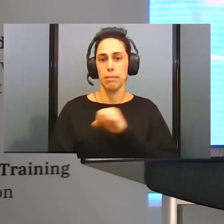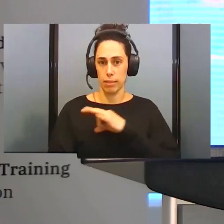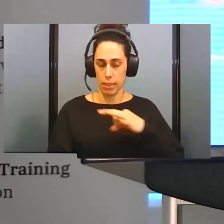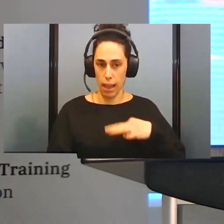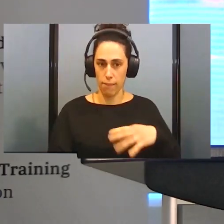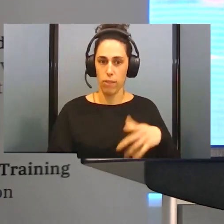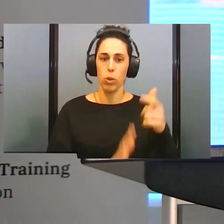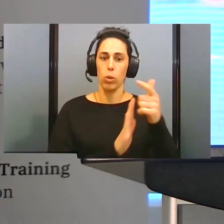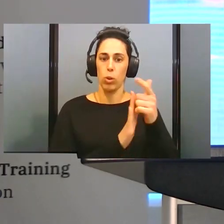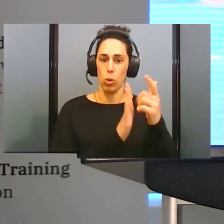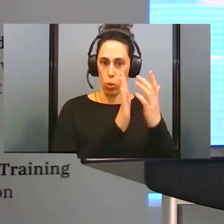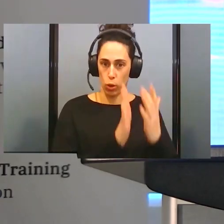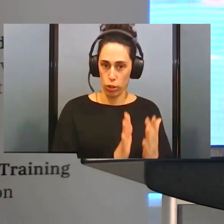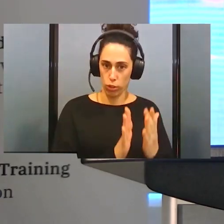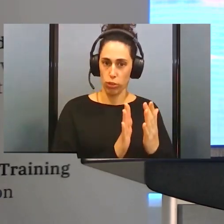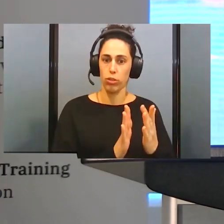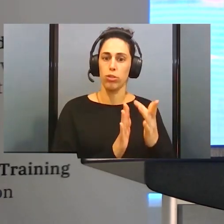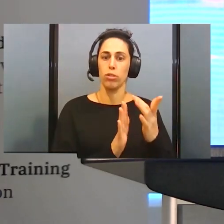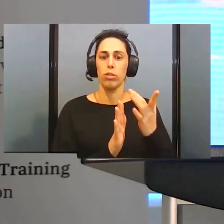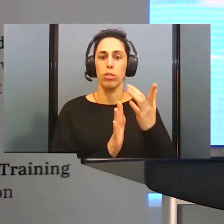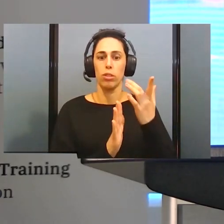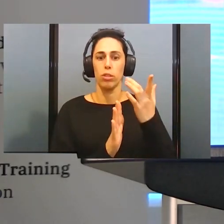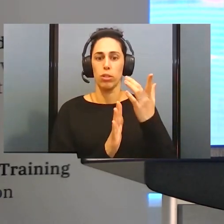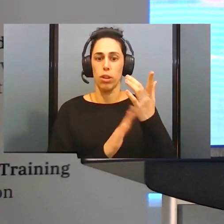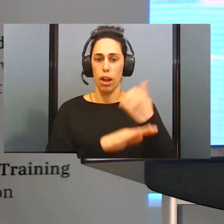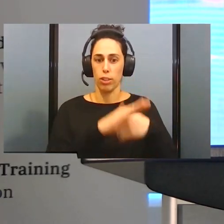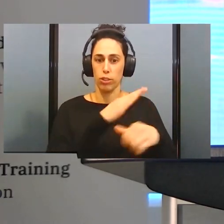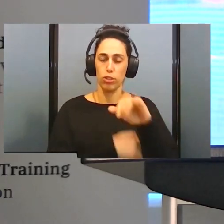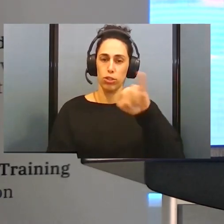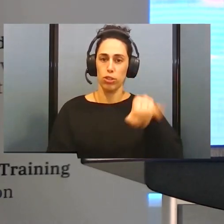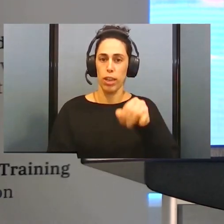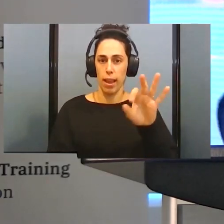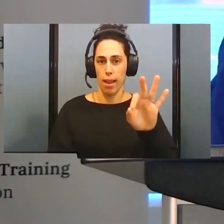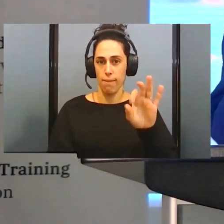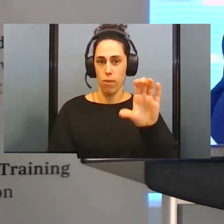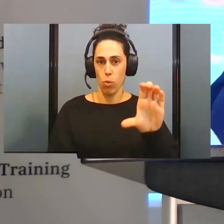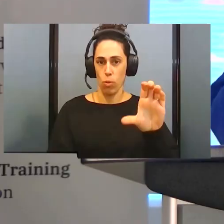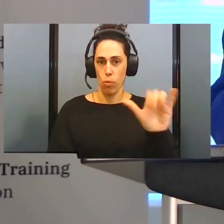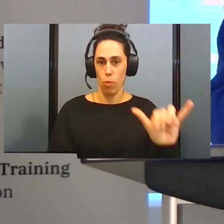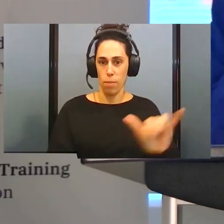youth. Please join me welcoming Emily.